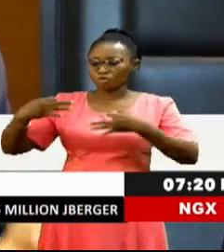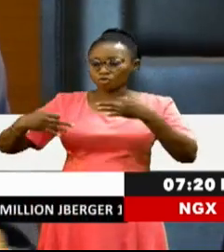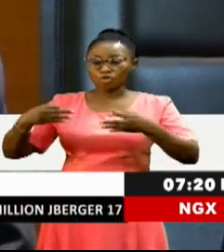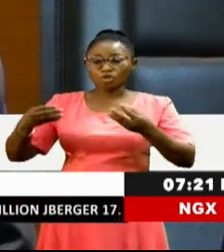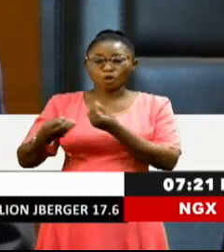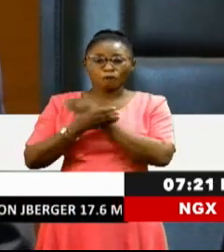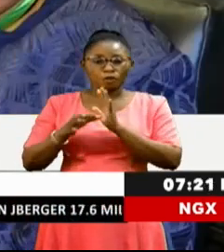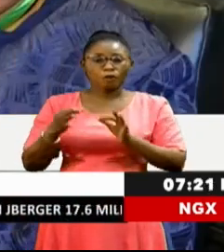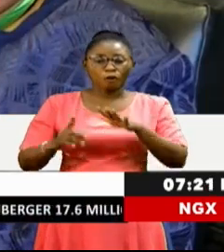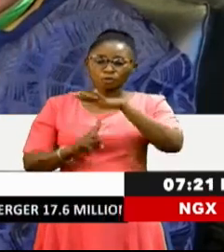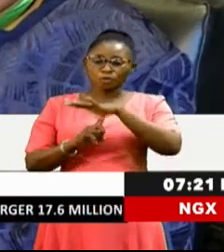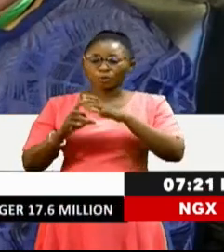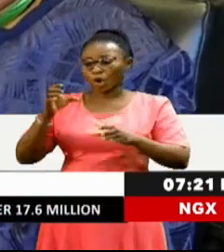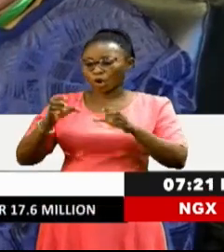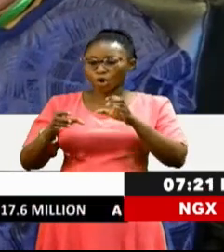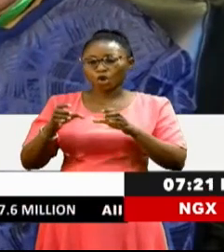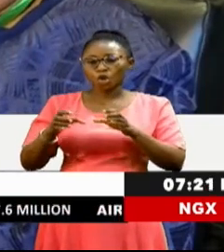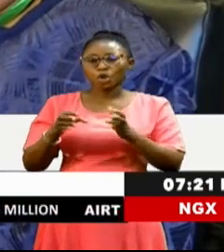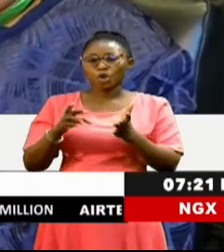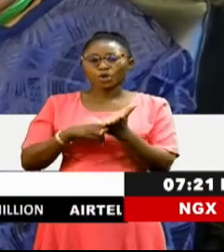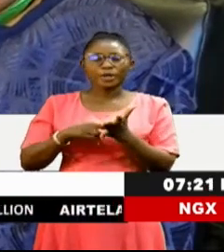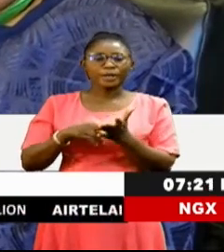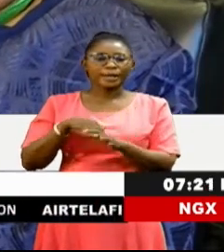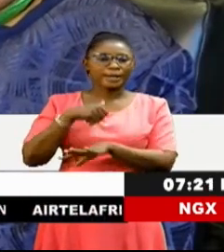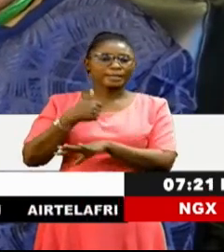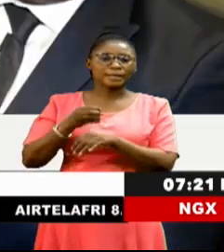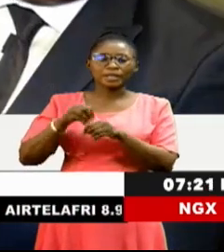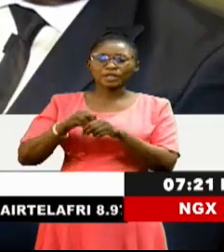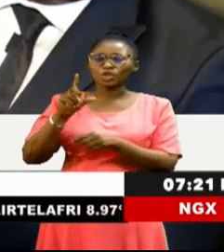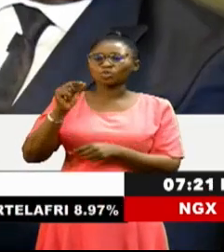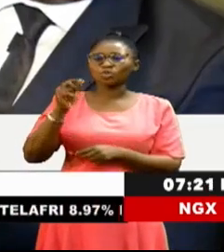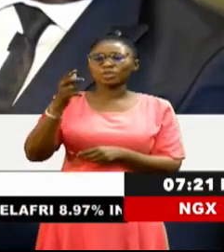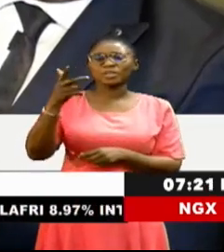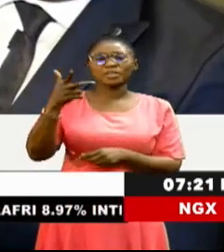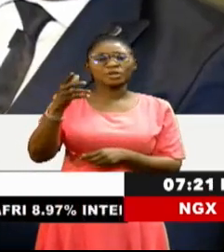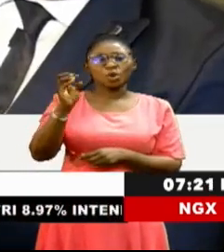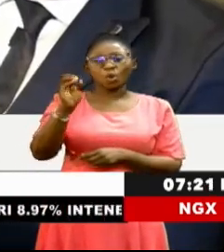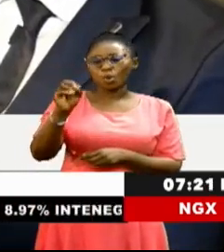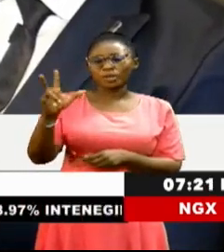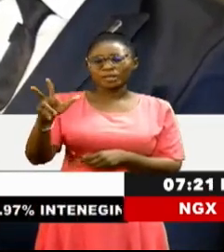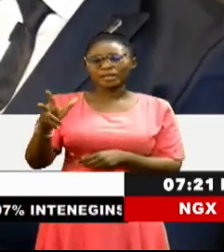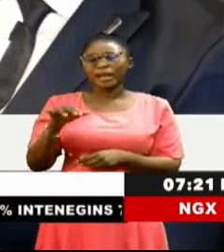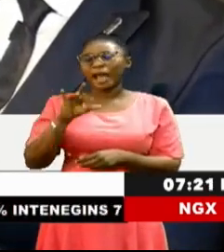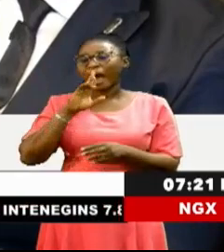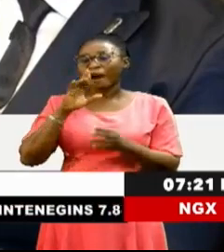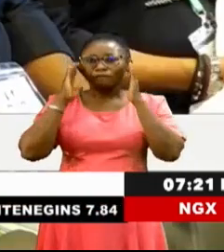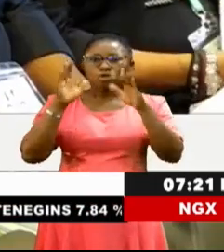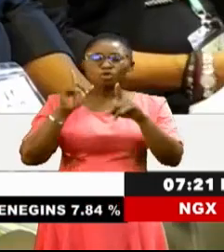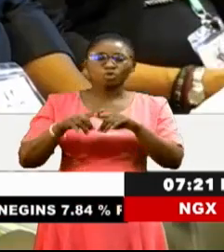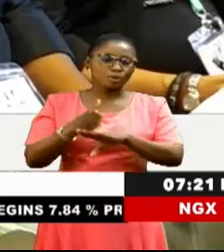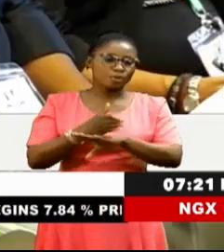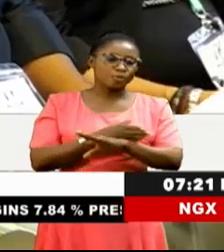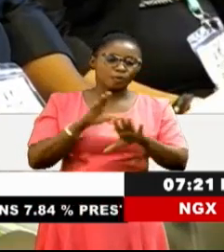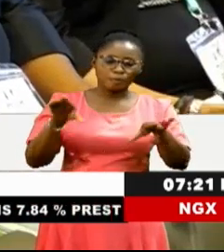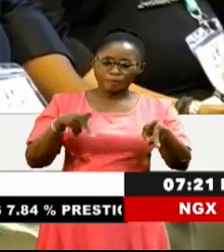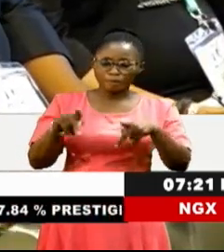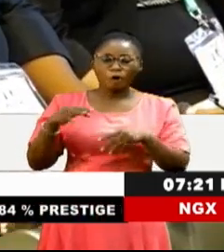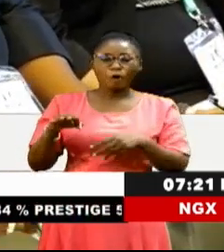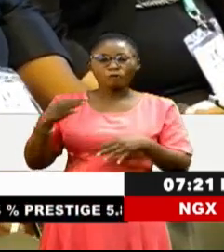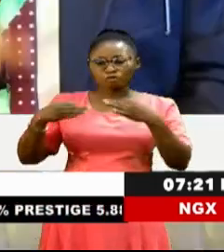of Superior Courts of Records, which was established in 2003, has the aim of improving the performance and ethical conduct of judicial